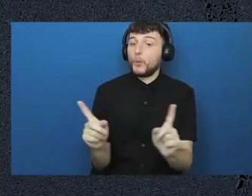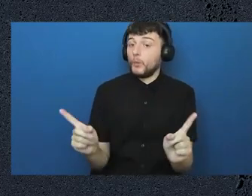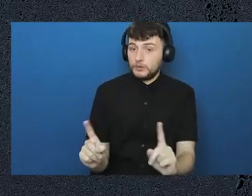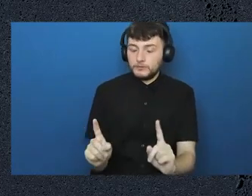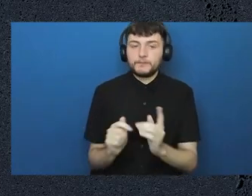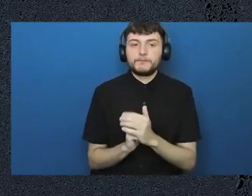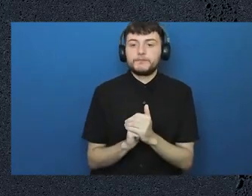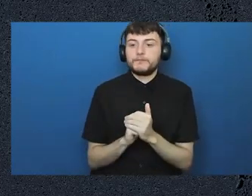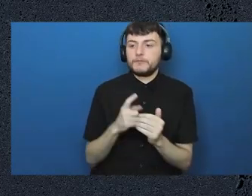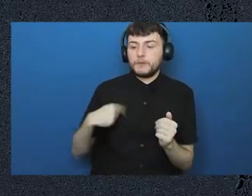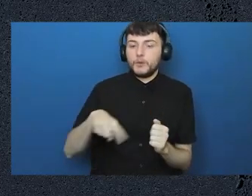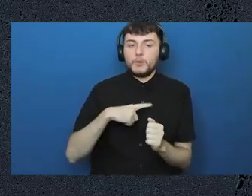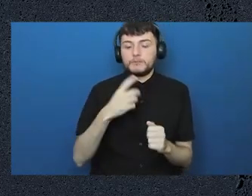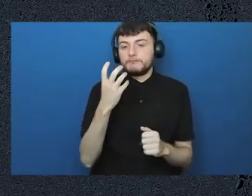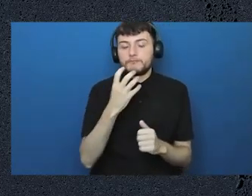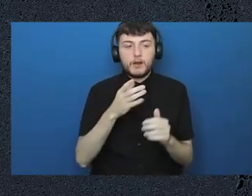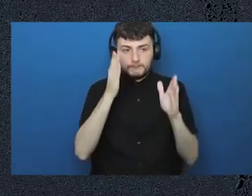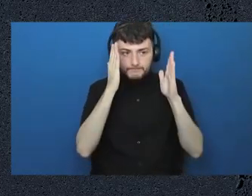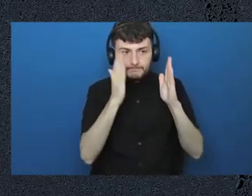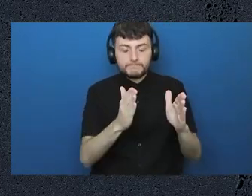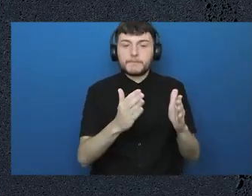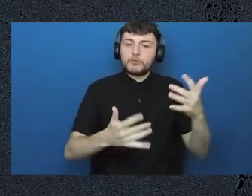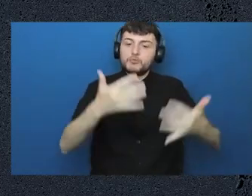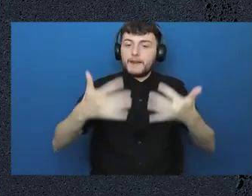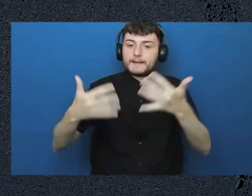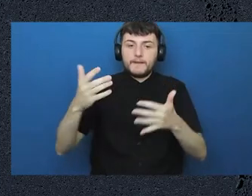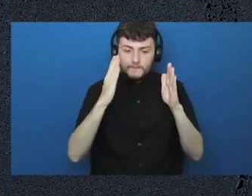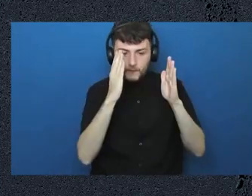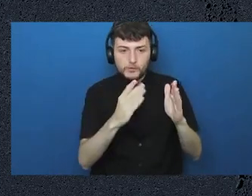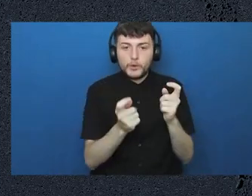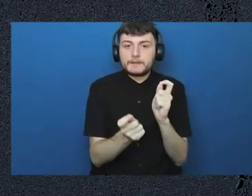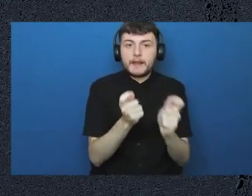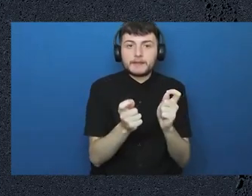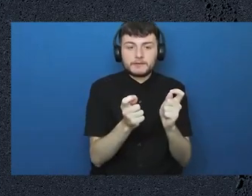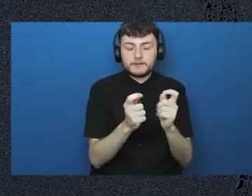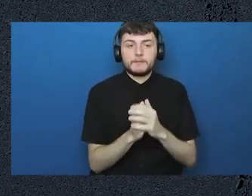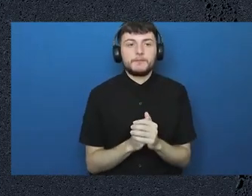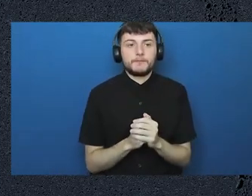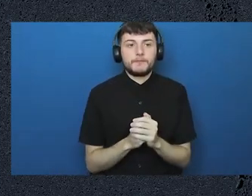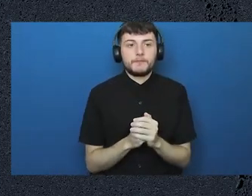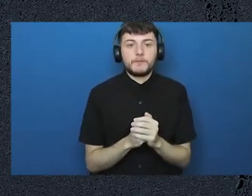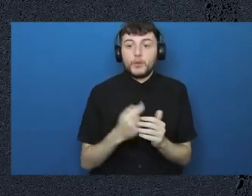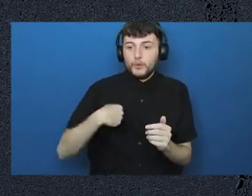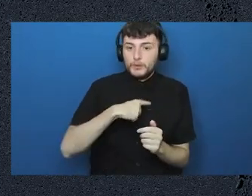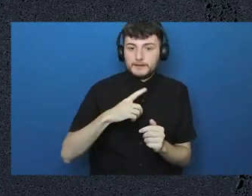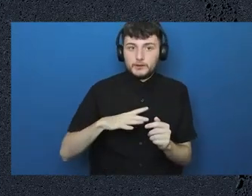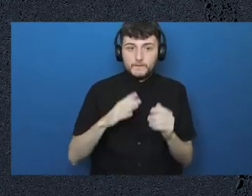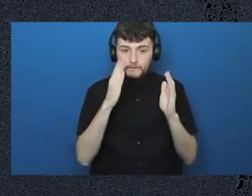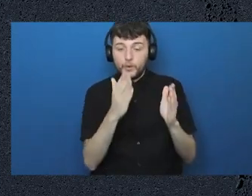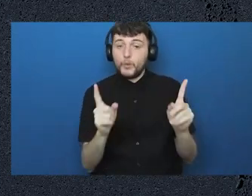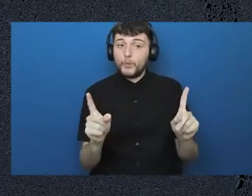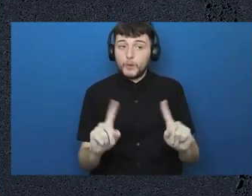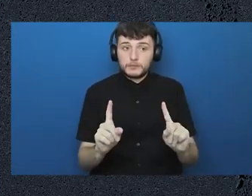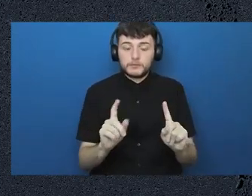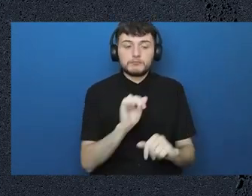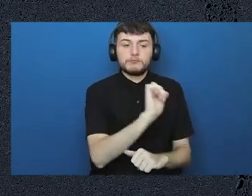grades. We are so focused on standardized tests. What we need to focus on is what the students